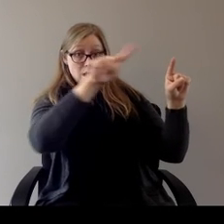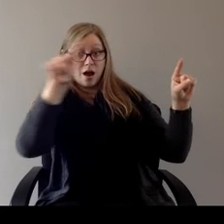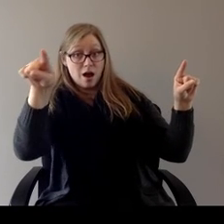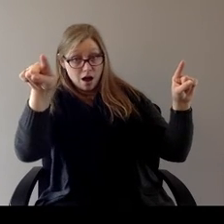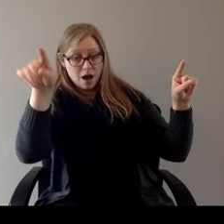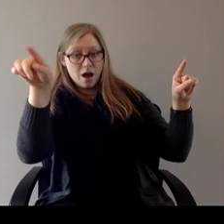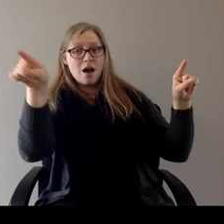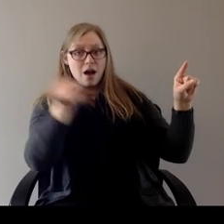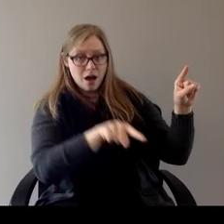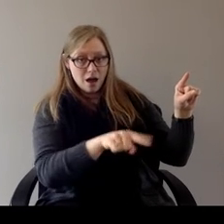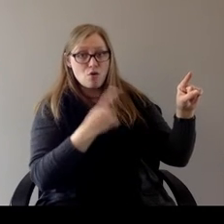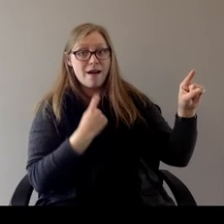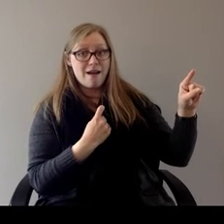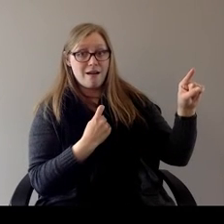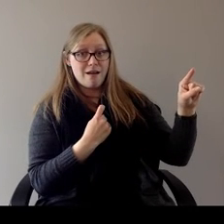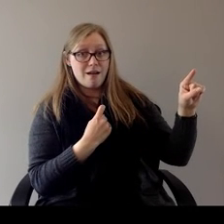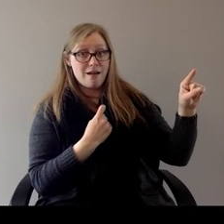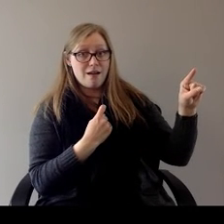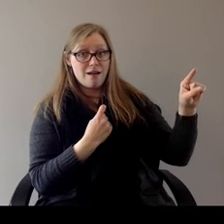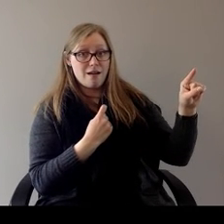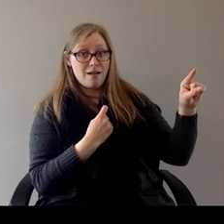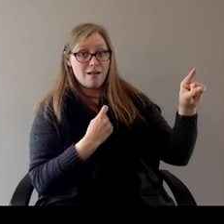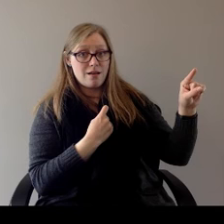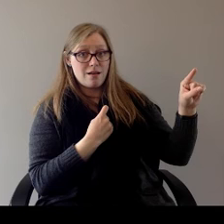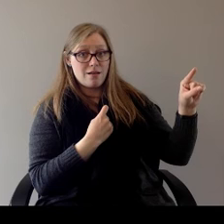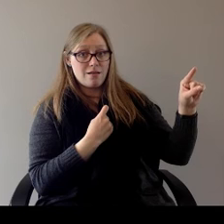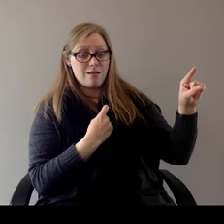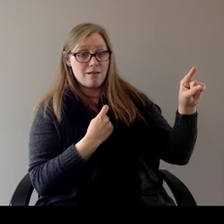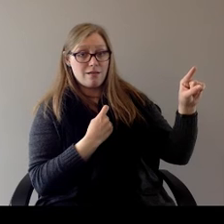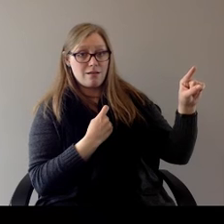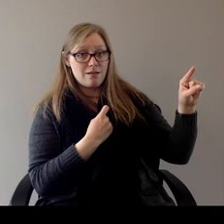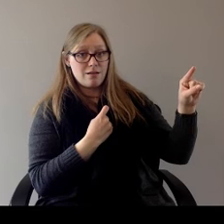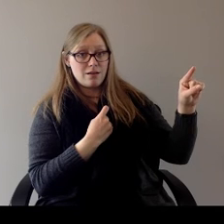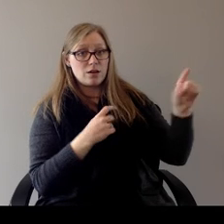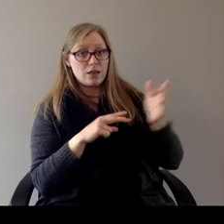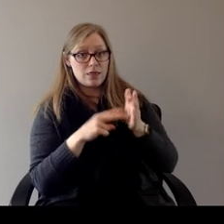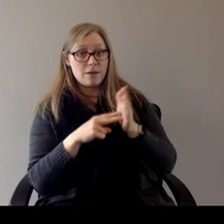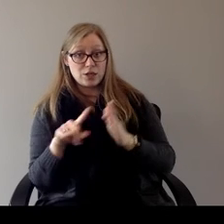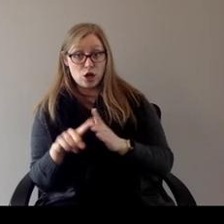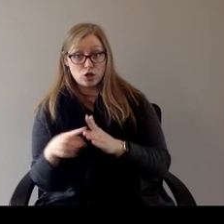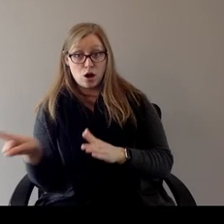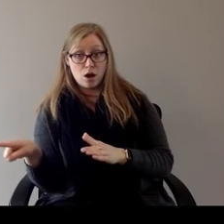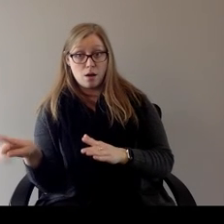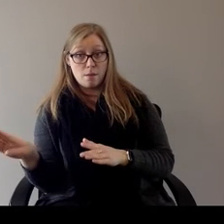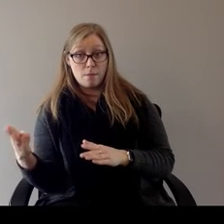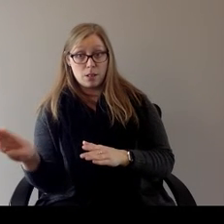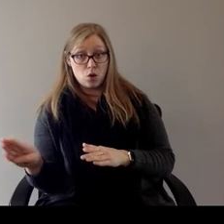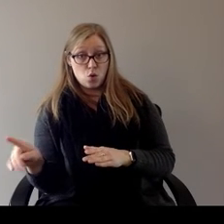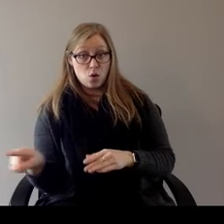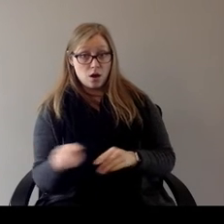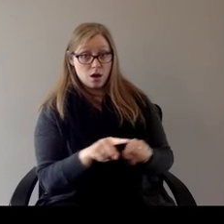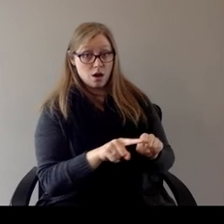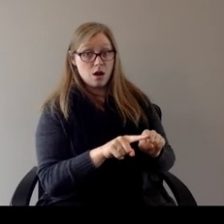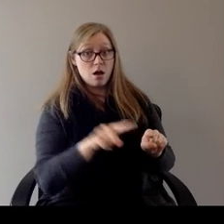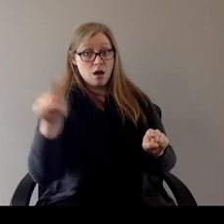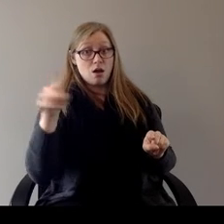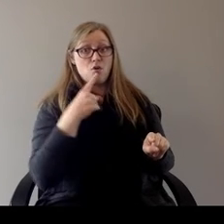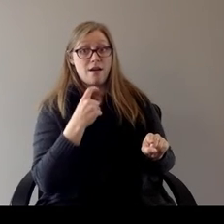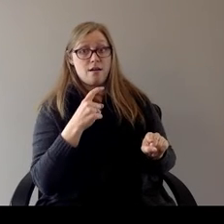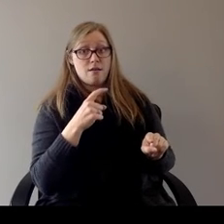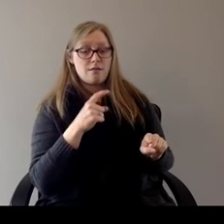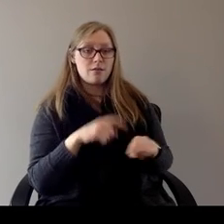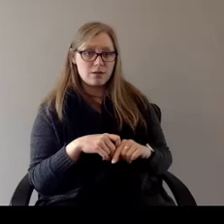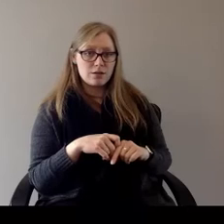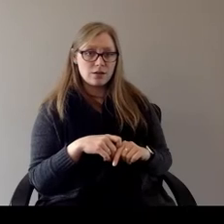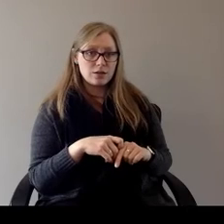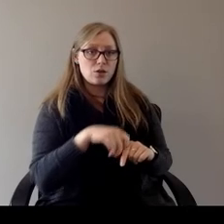angle red, right? Angle CBD, I'm going to have to go blue, angle red, is congruent to ADB.